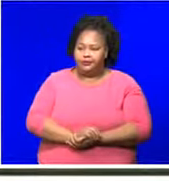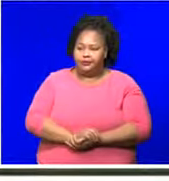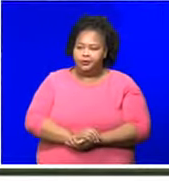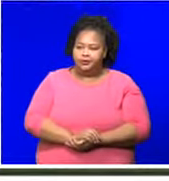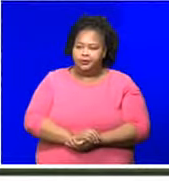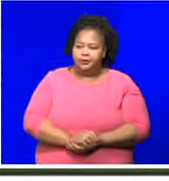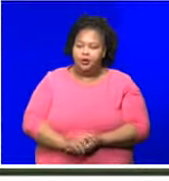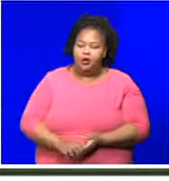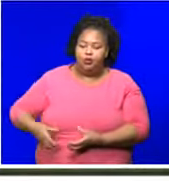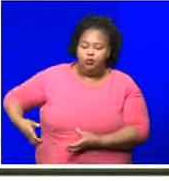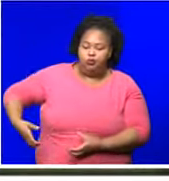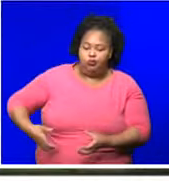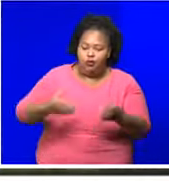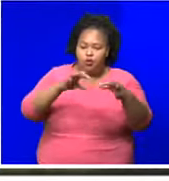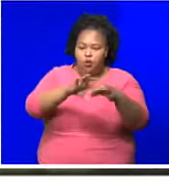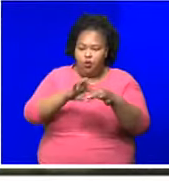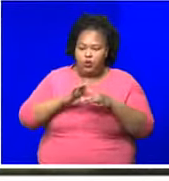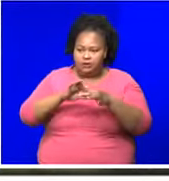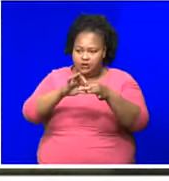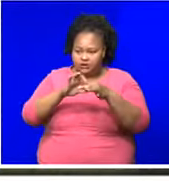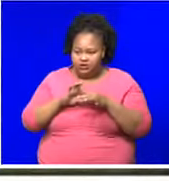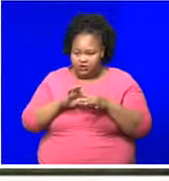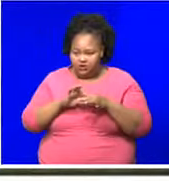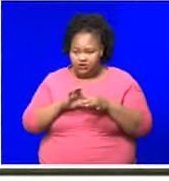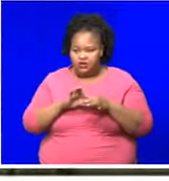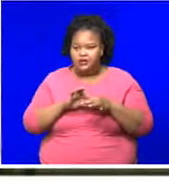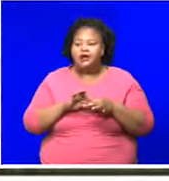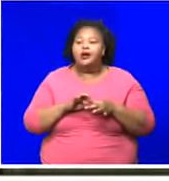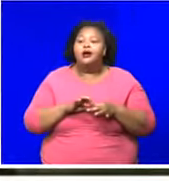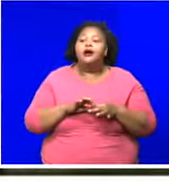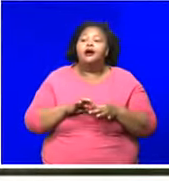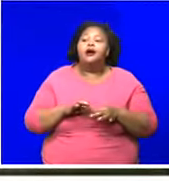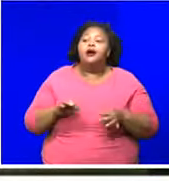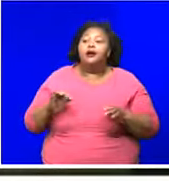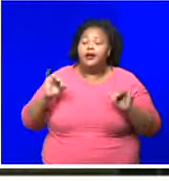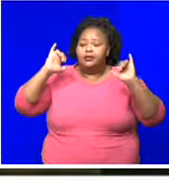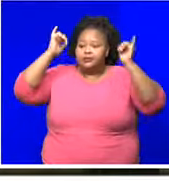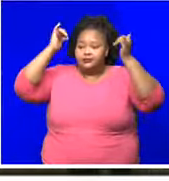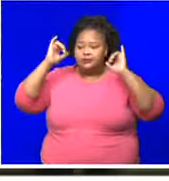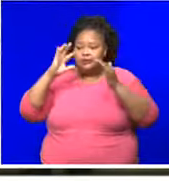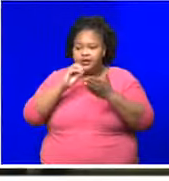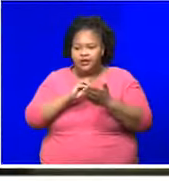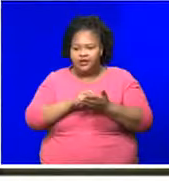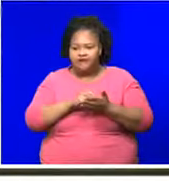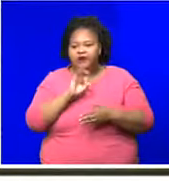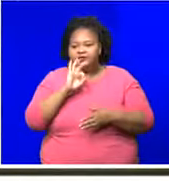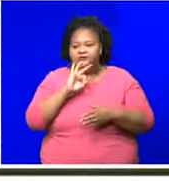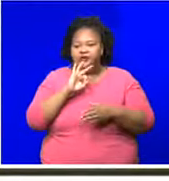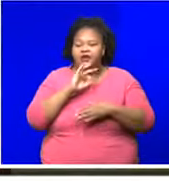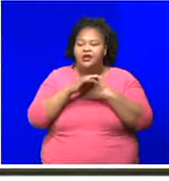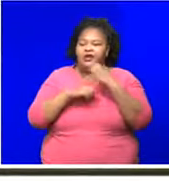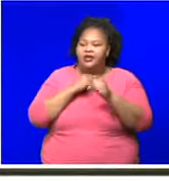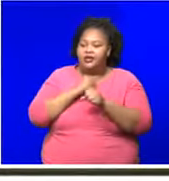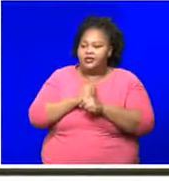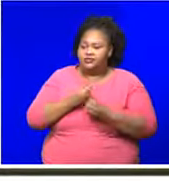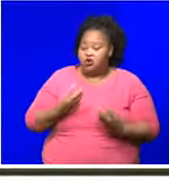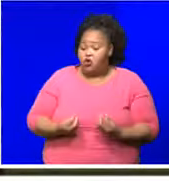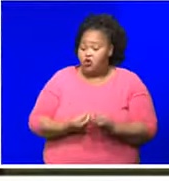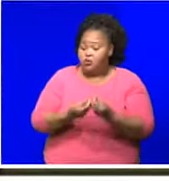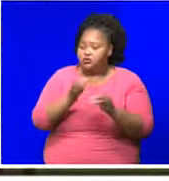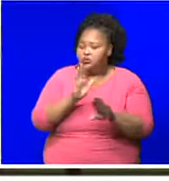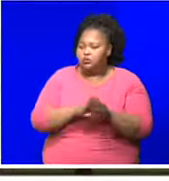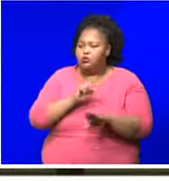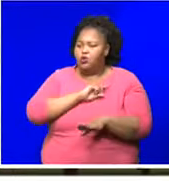Rugby Union hosted their first festival after a long time due to the coronavirus pandemic in the recent years. The festival, where